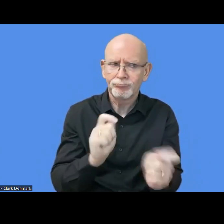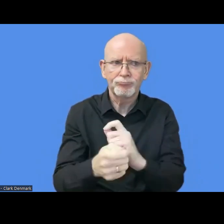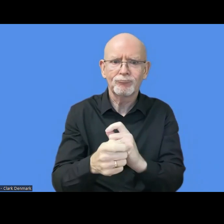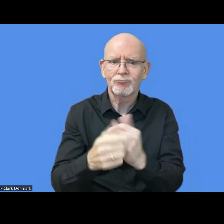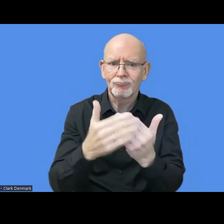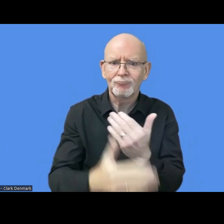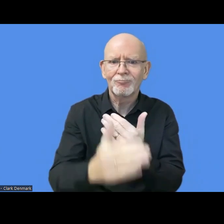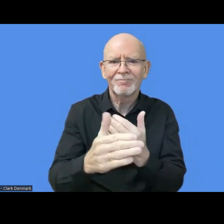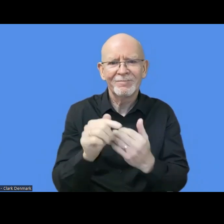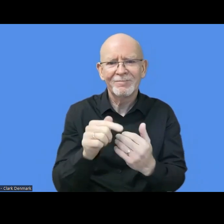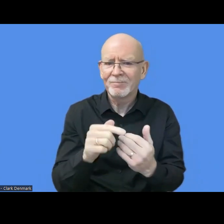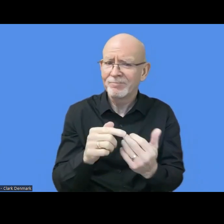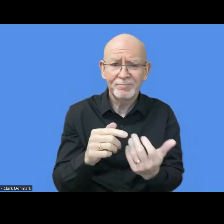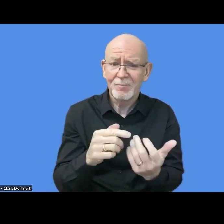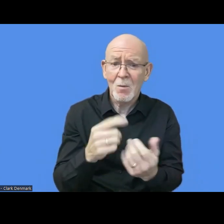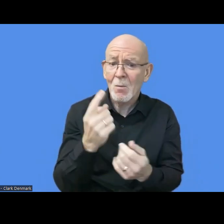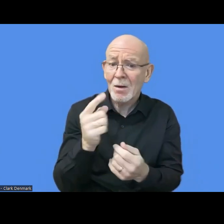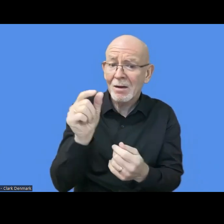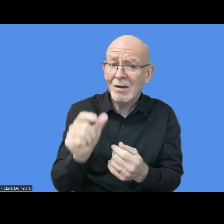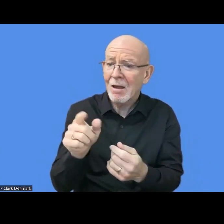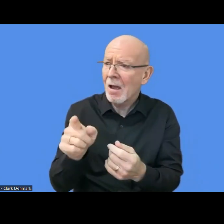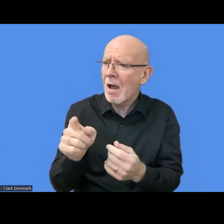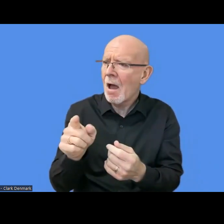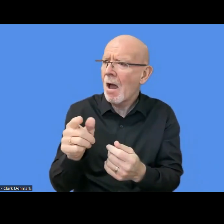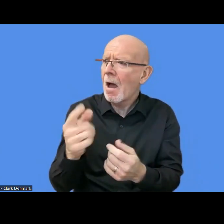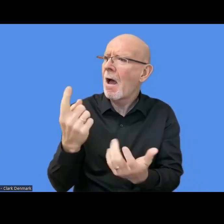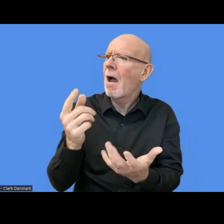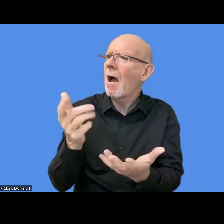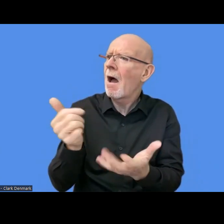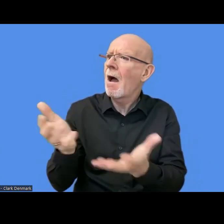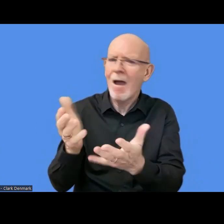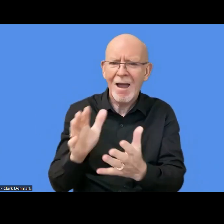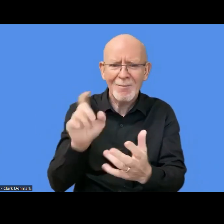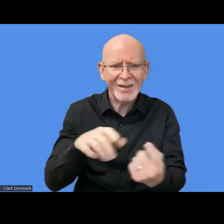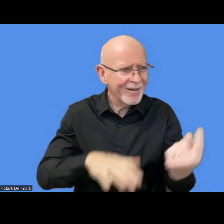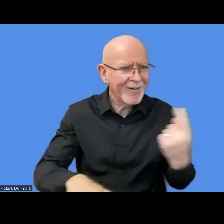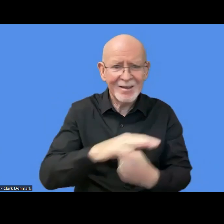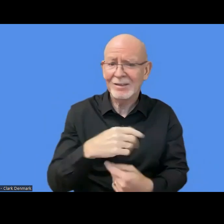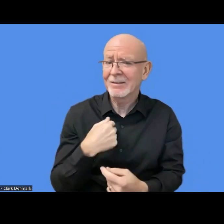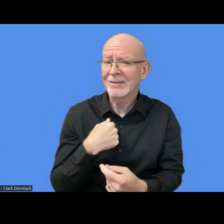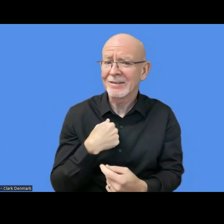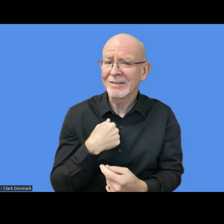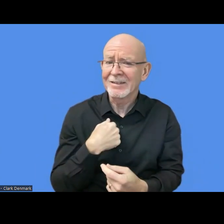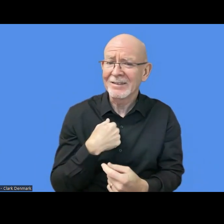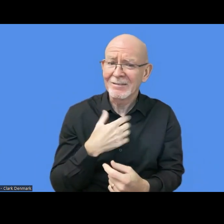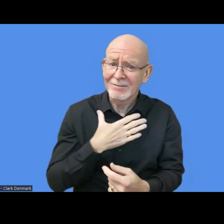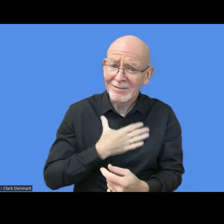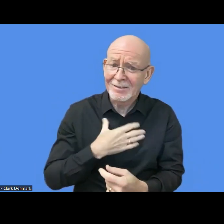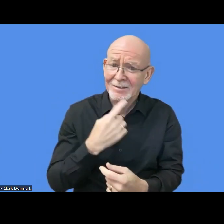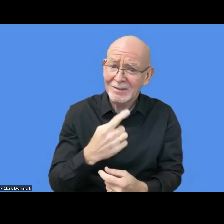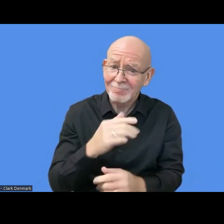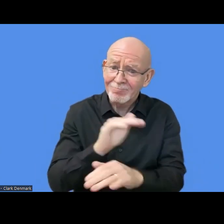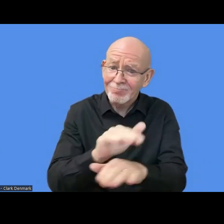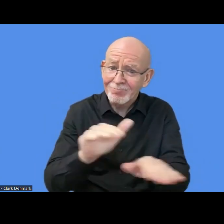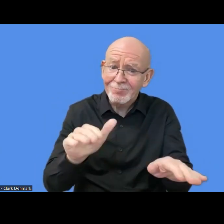to influence at local level, there are so many real opportunities to learn from what one company has done,